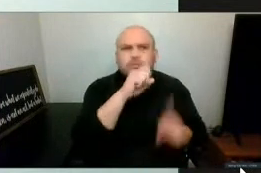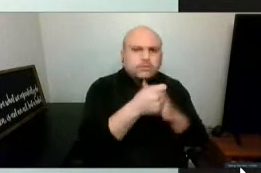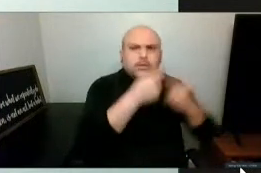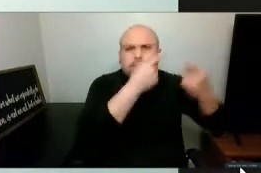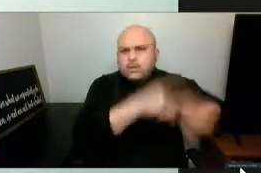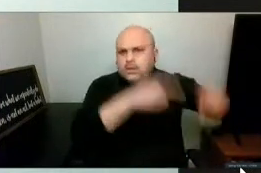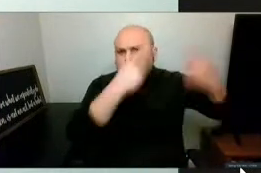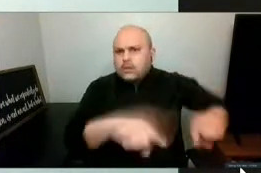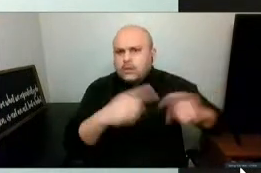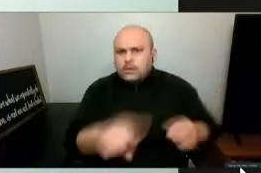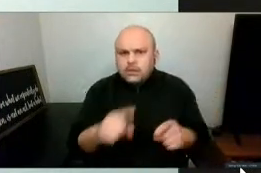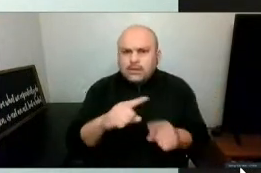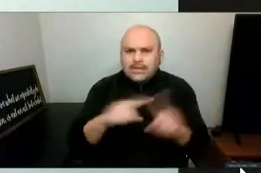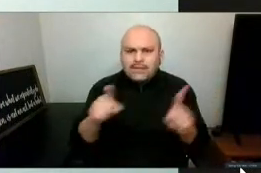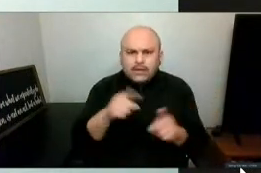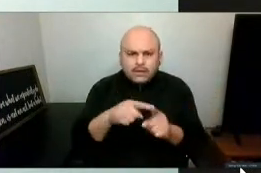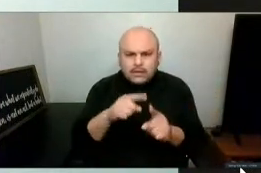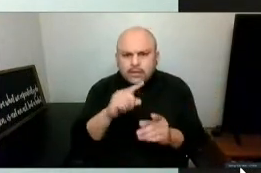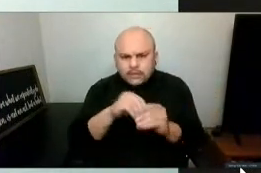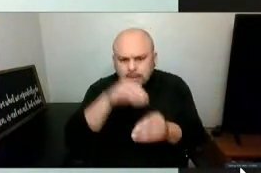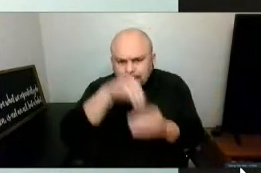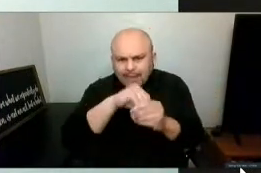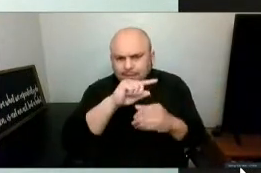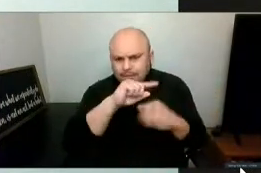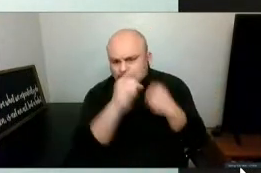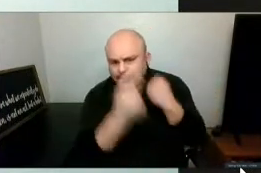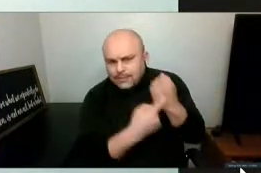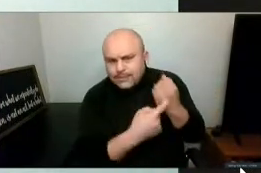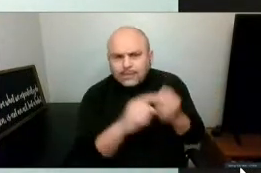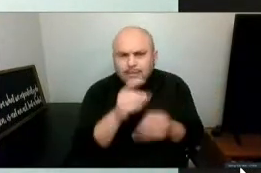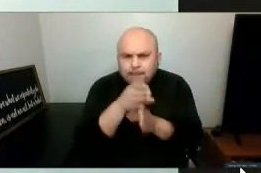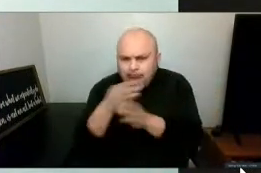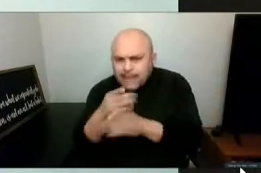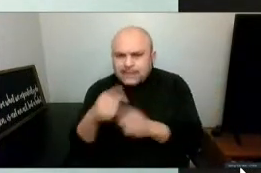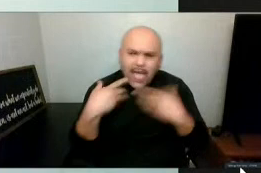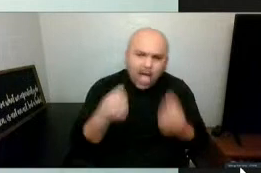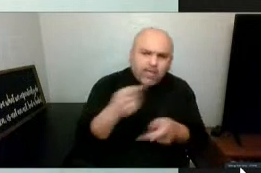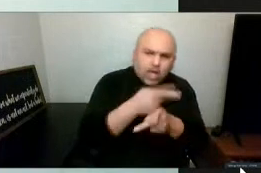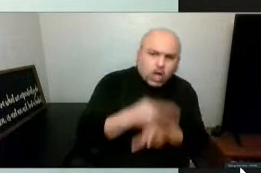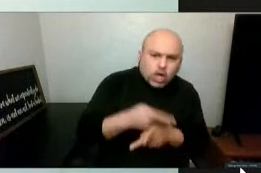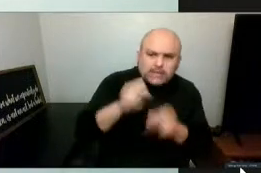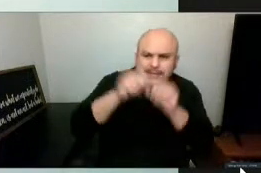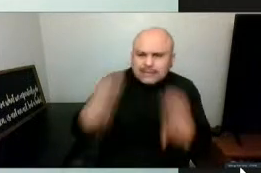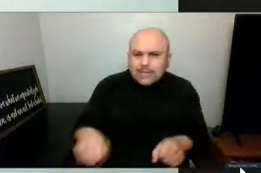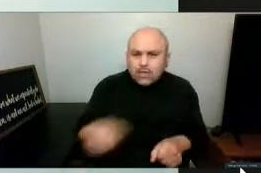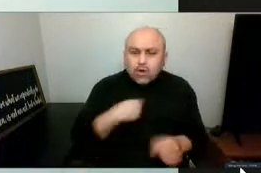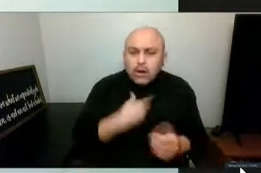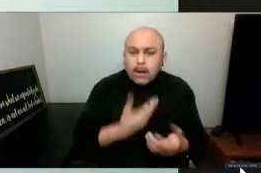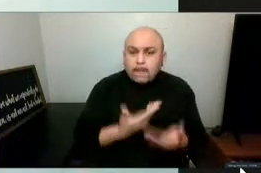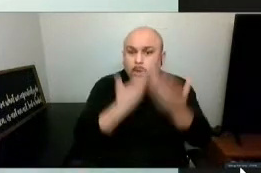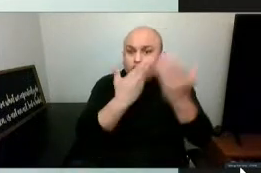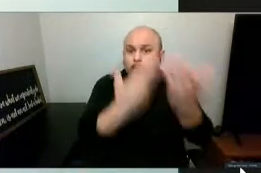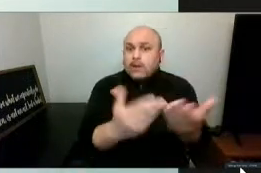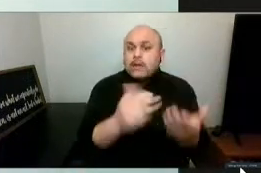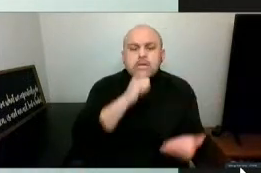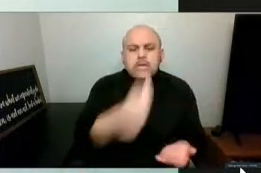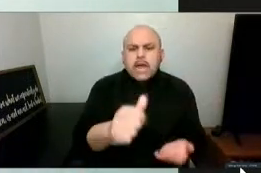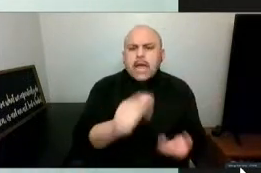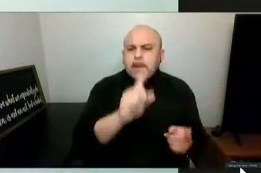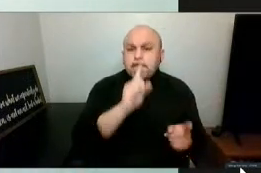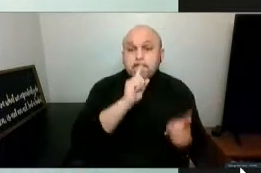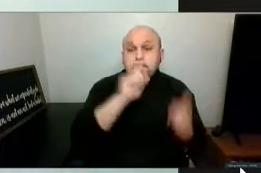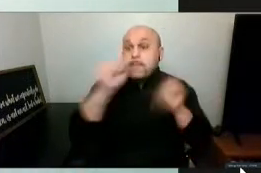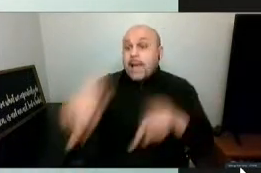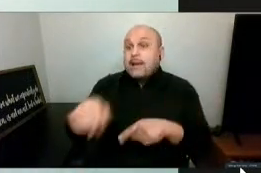bias in healthcare delivery and healthcare systems. Our proposal doesn't mandate that patients provide this information,